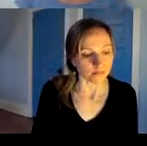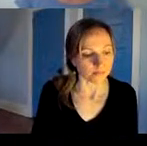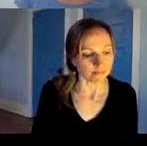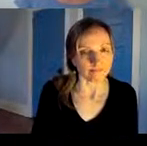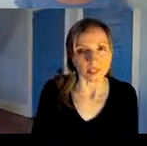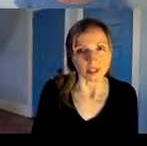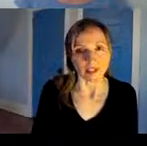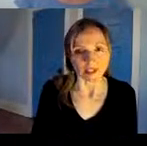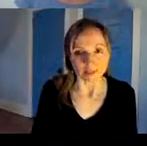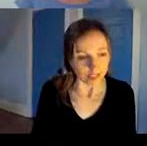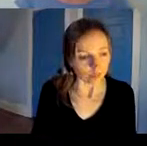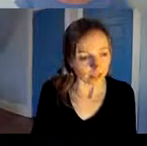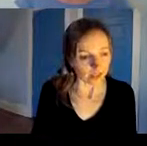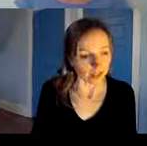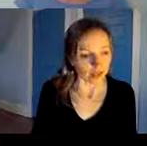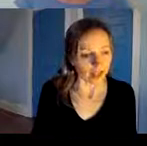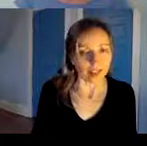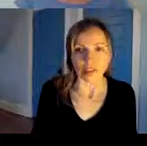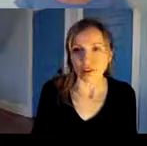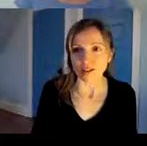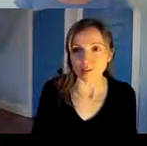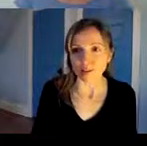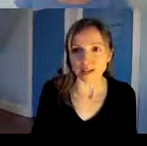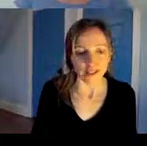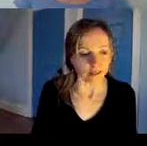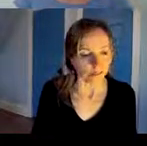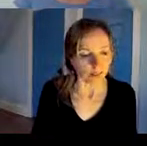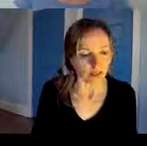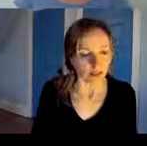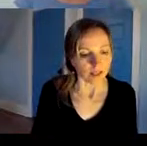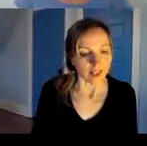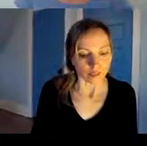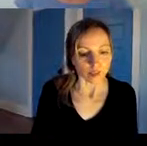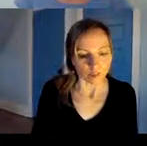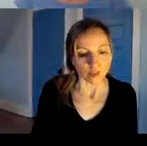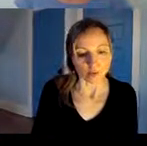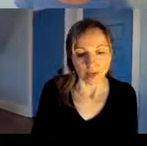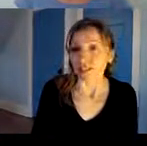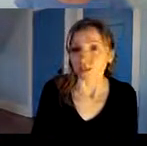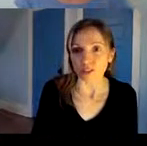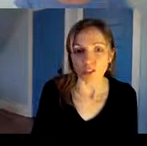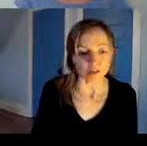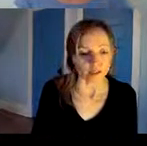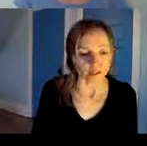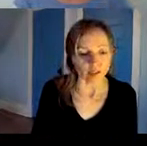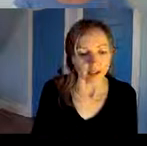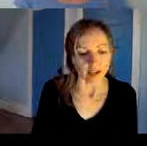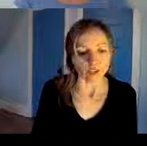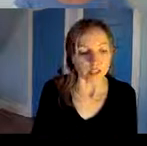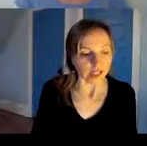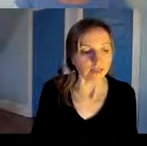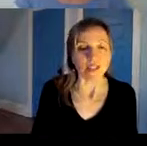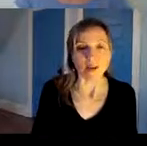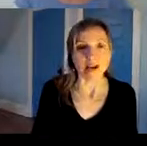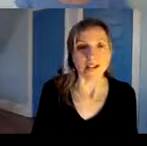species. An invasive plant, on the other hand, is a non-native plant that self-disperses readily in the region and